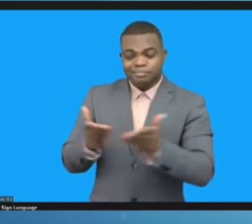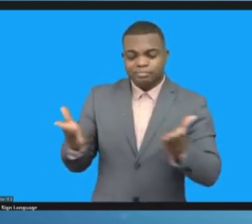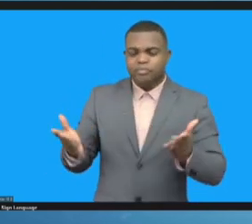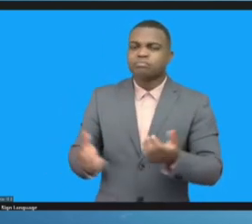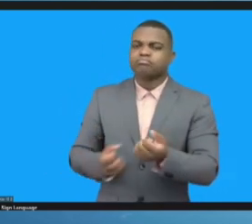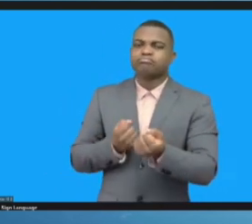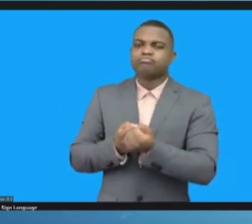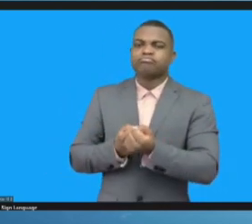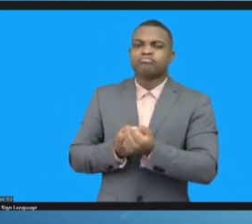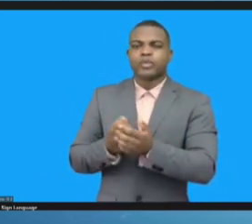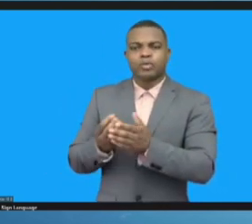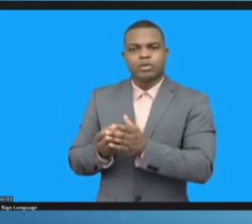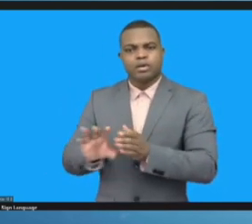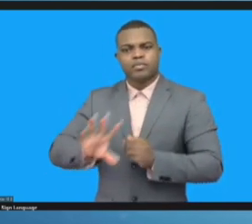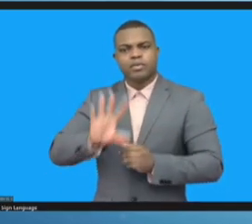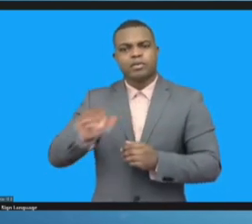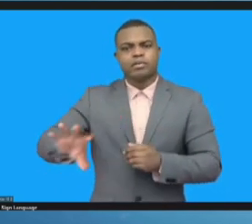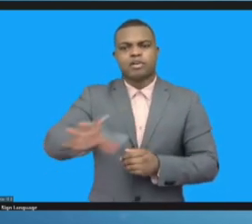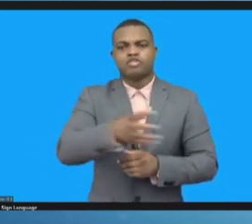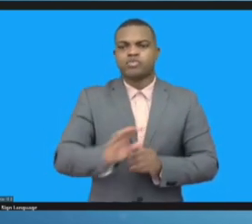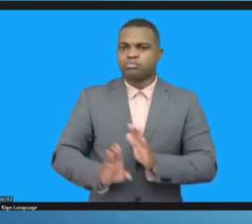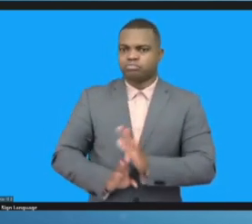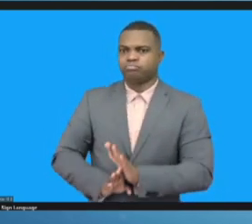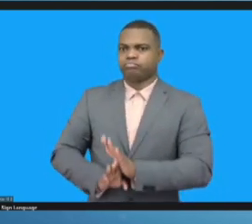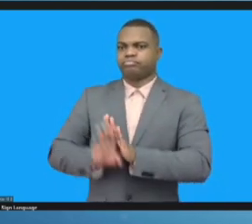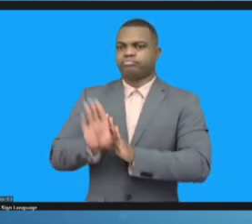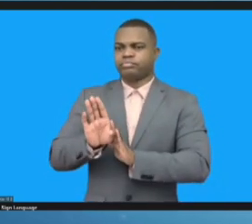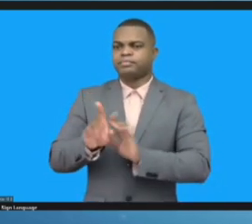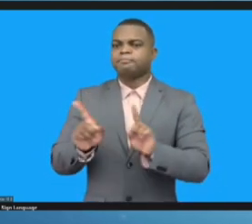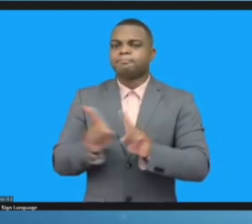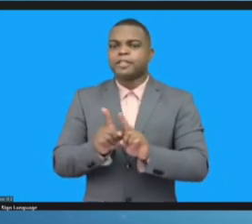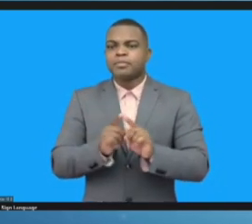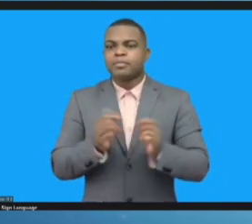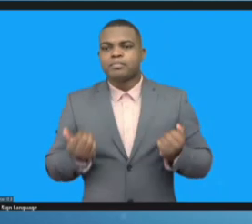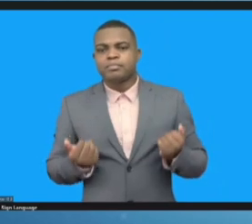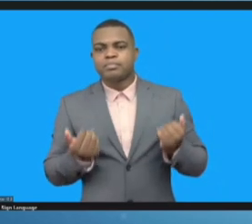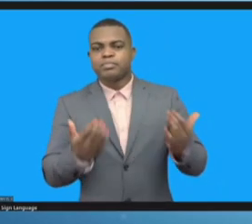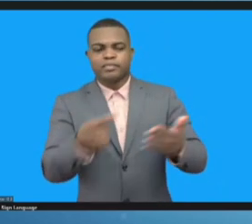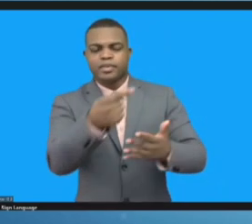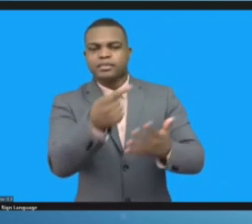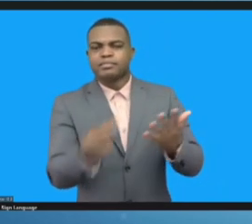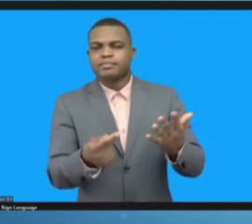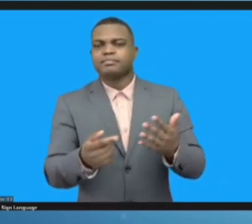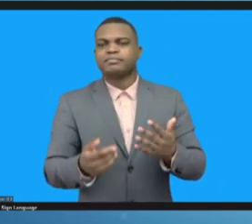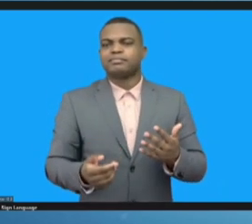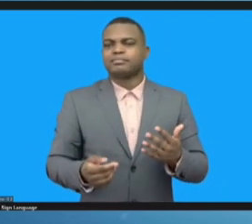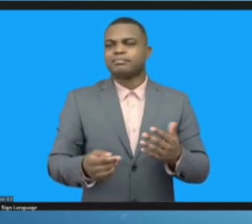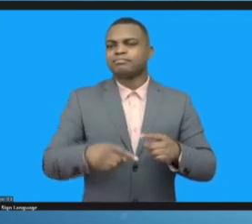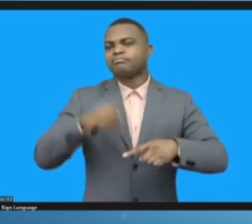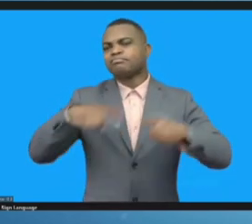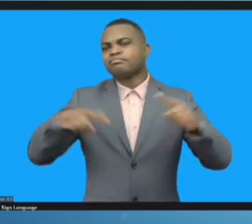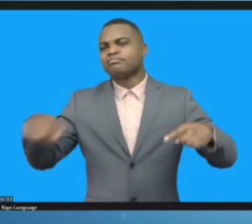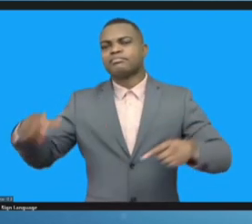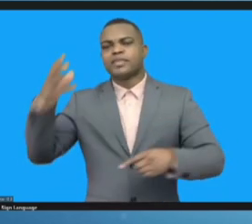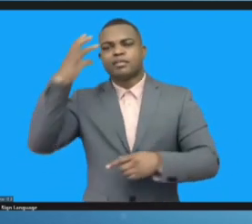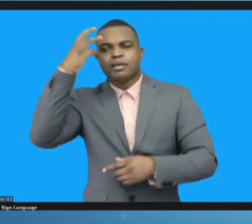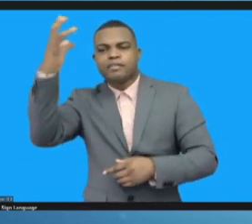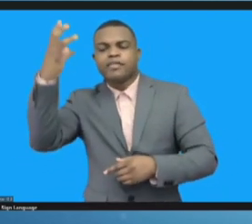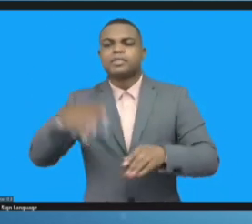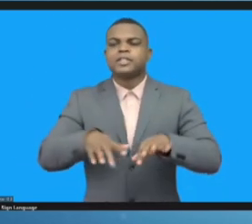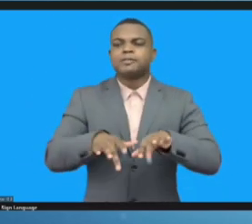digital economies. Powered by the internet, digital jobs and the e-commerce are growing even